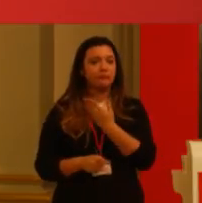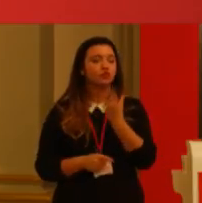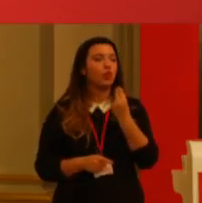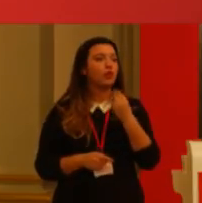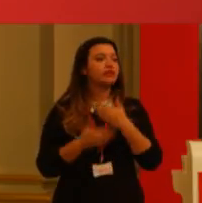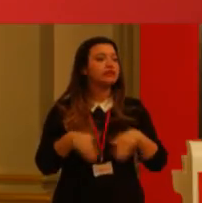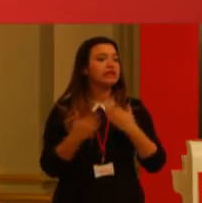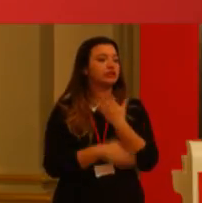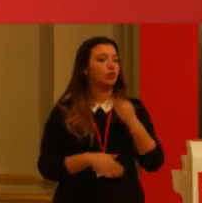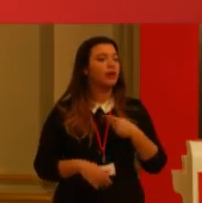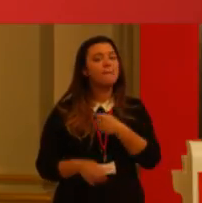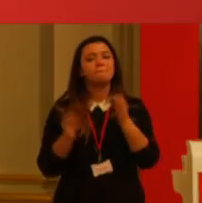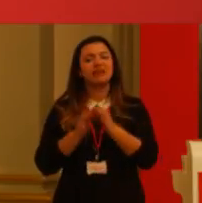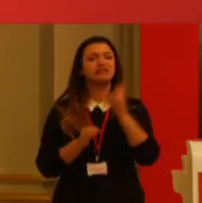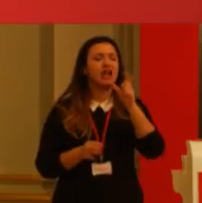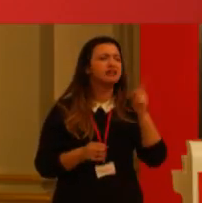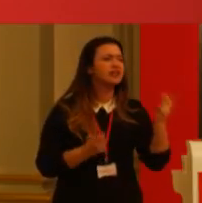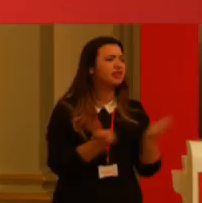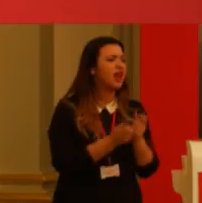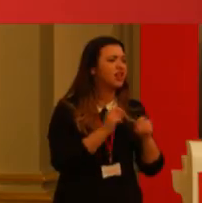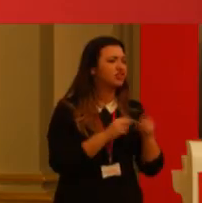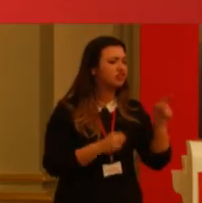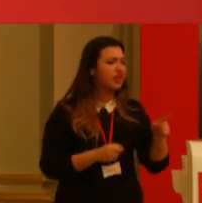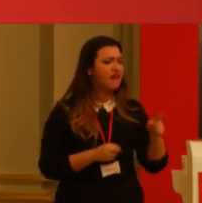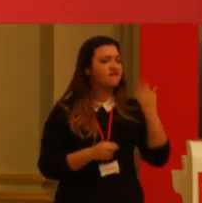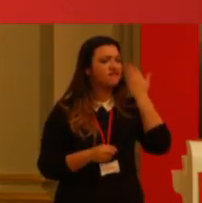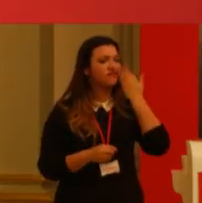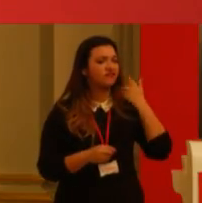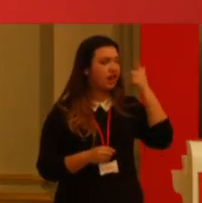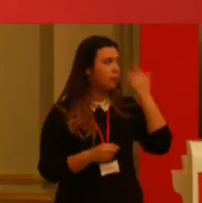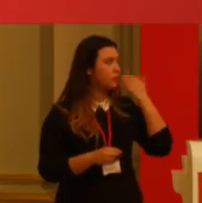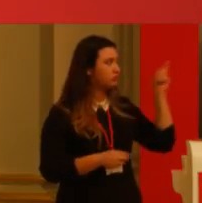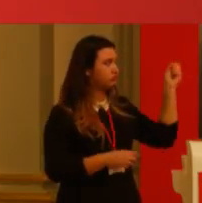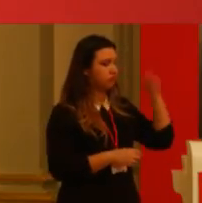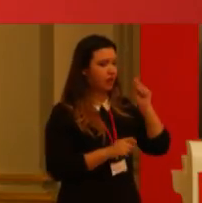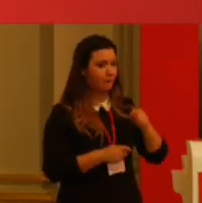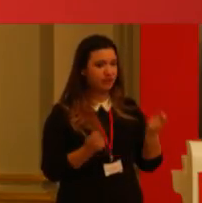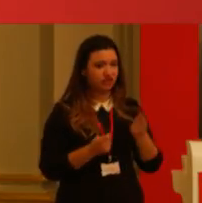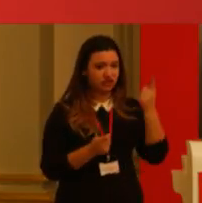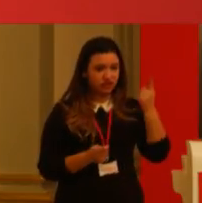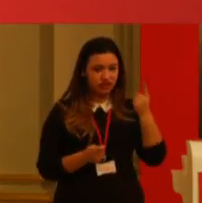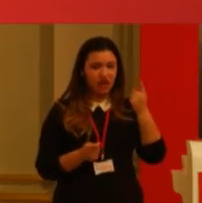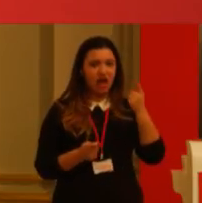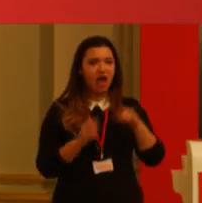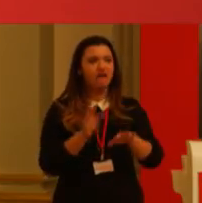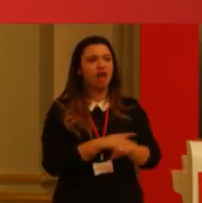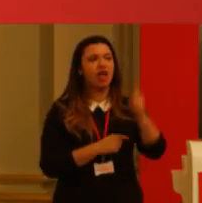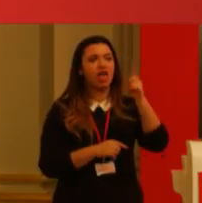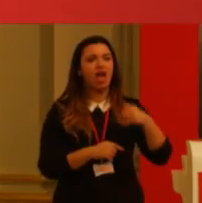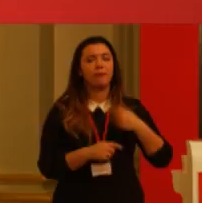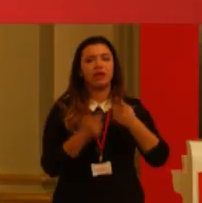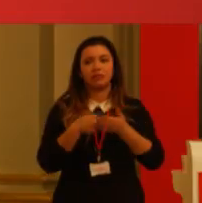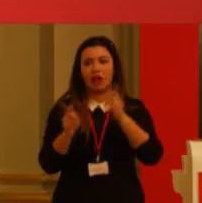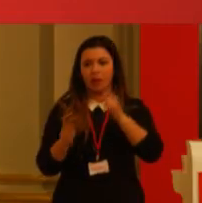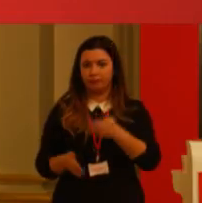banned infinitely. And British Council was in an effort to have a film festival here in Istanbul. However, that was also banned